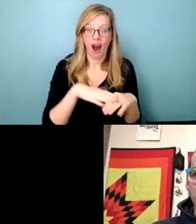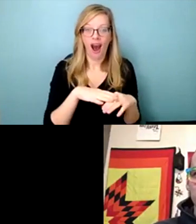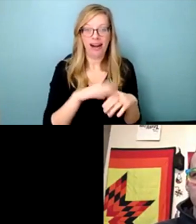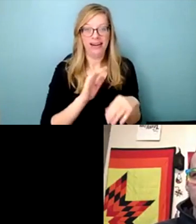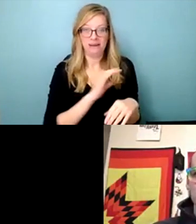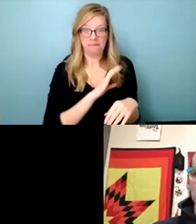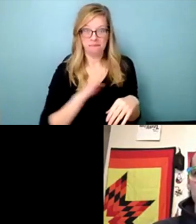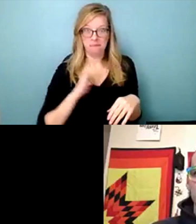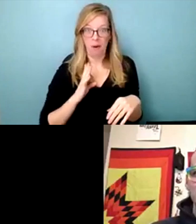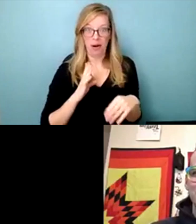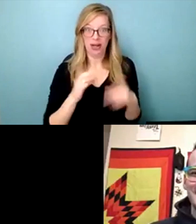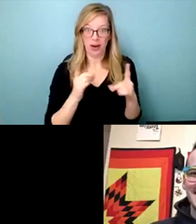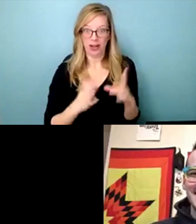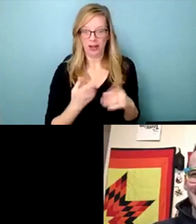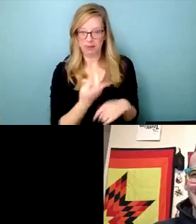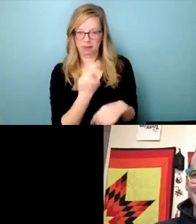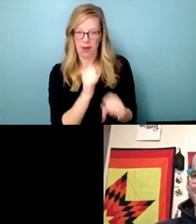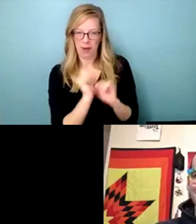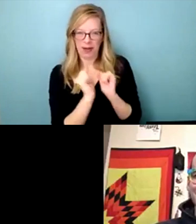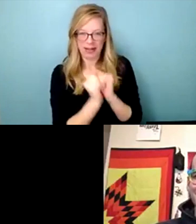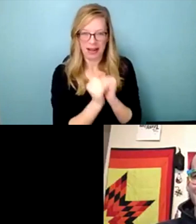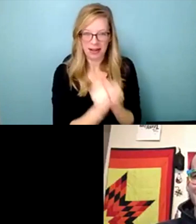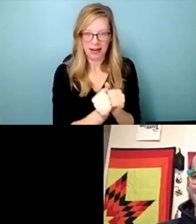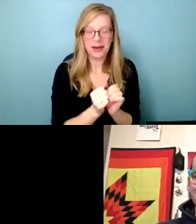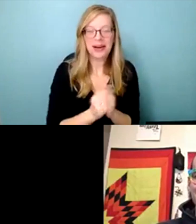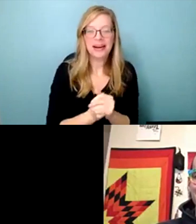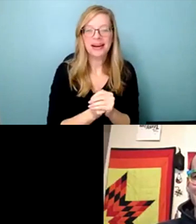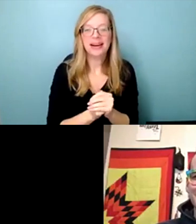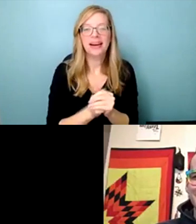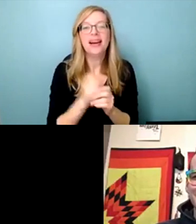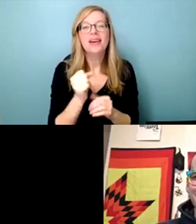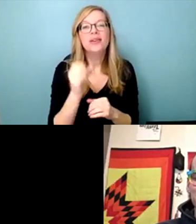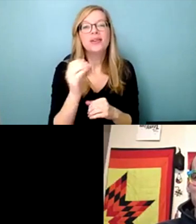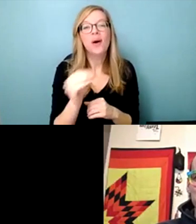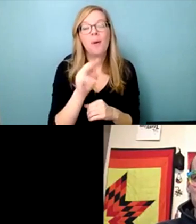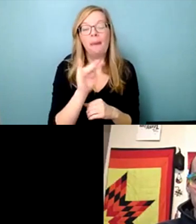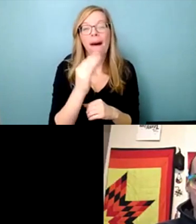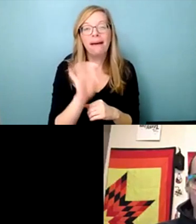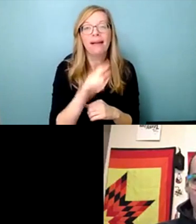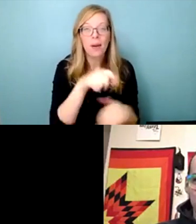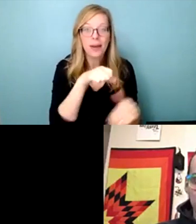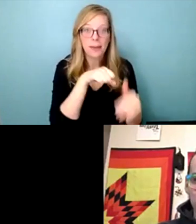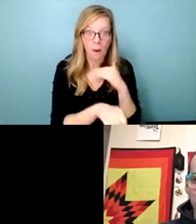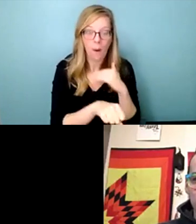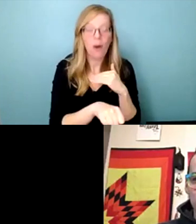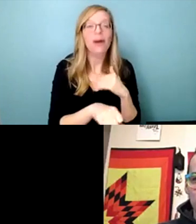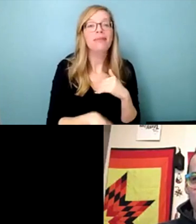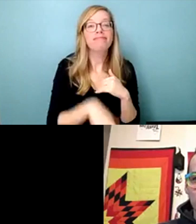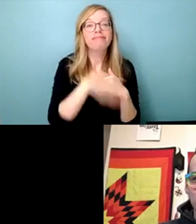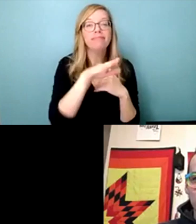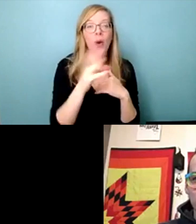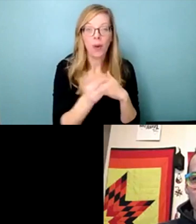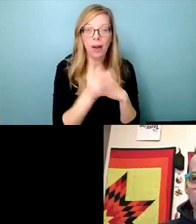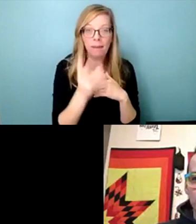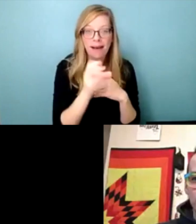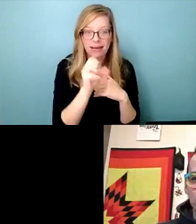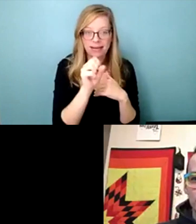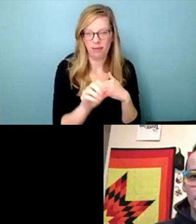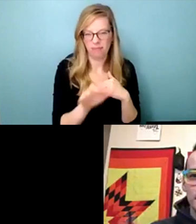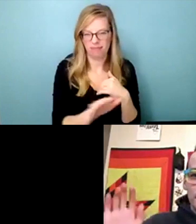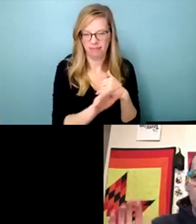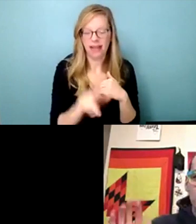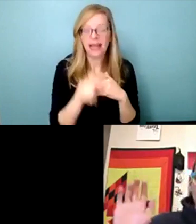work with Michael quite closely. I'm blessed in that sense. So Michael was born and raised in Winnipeg's North End. He is an award-winning